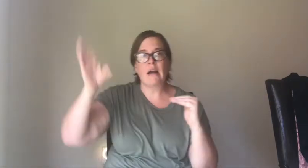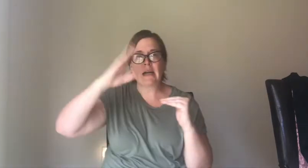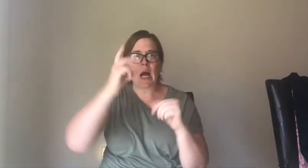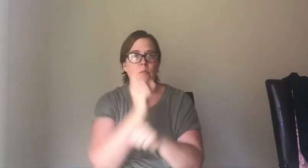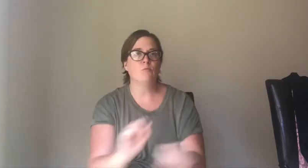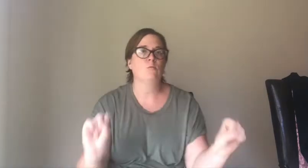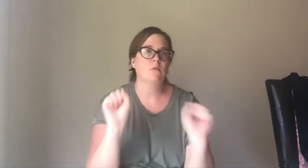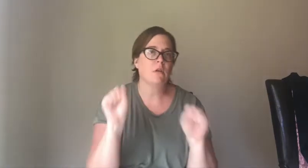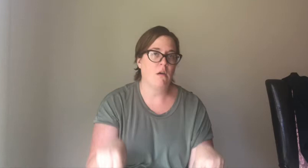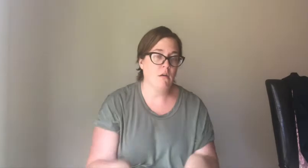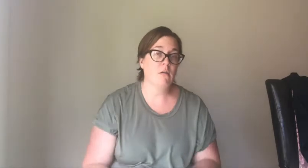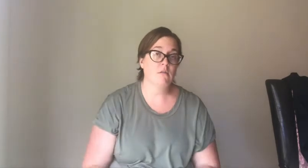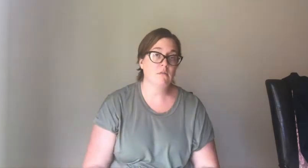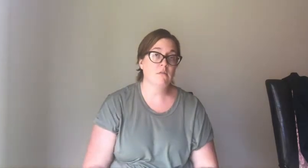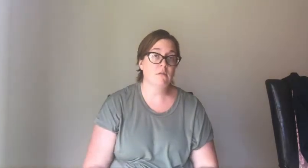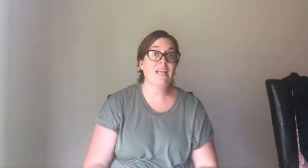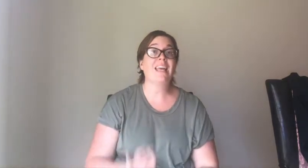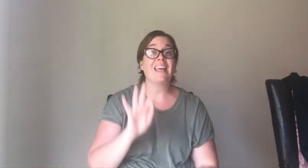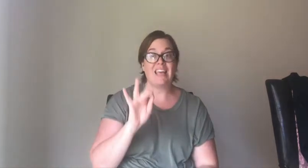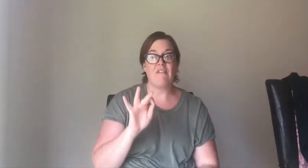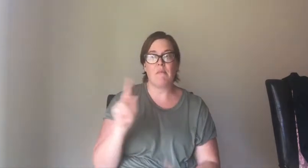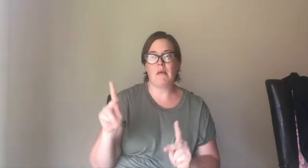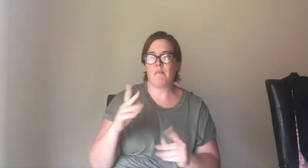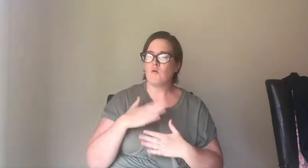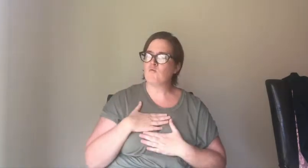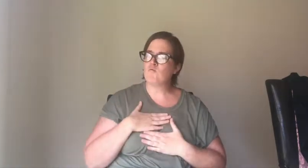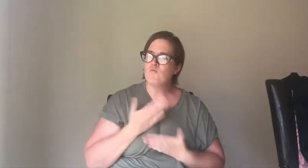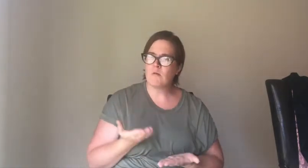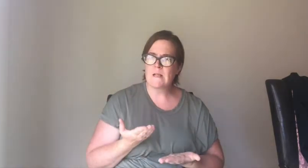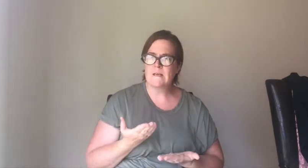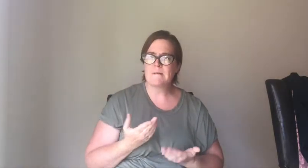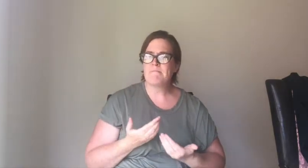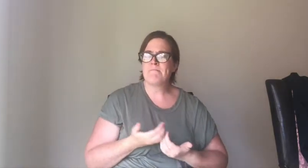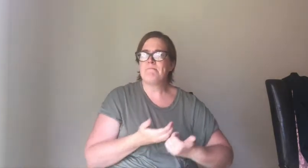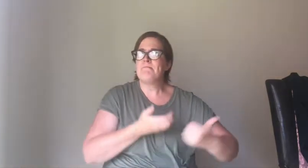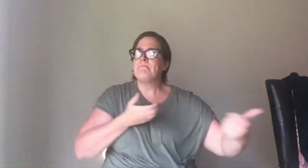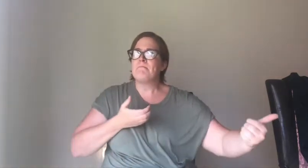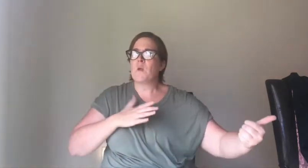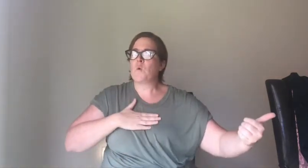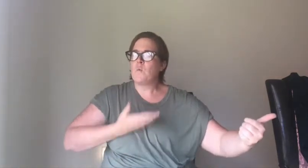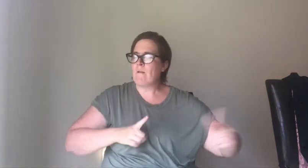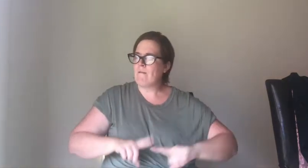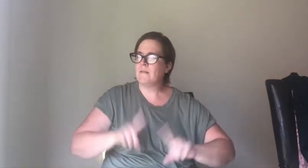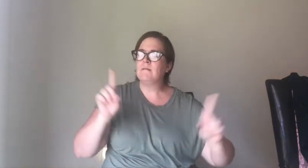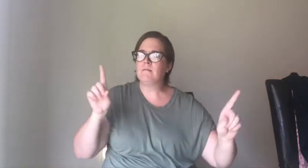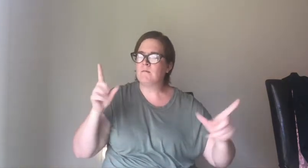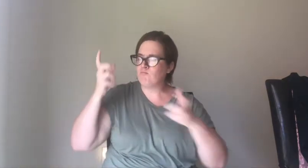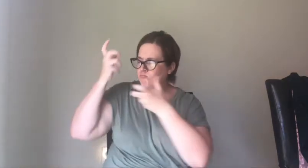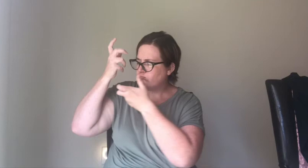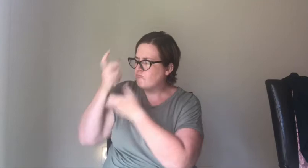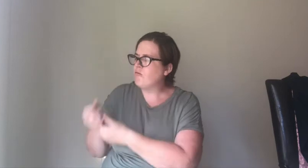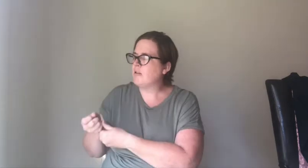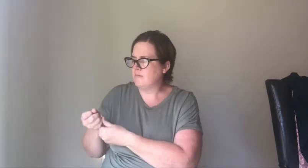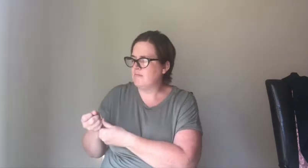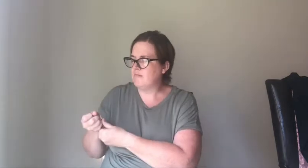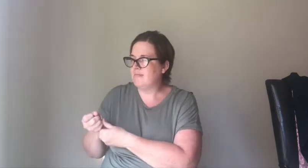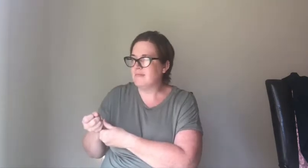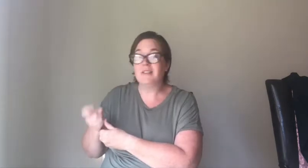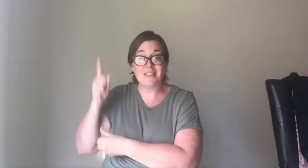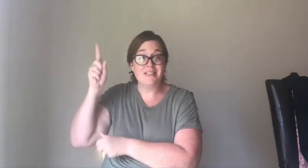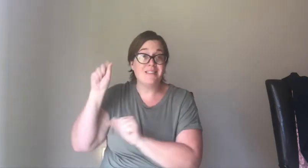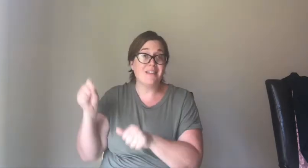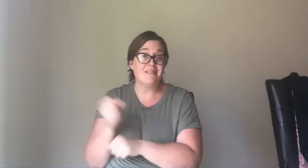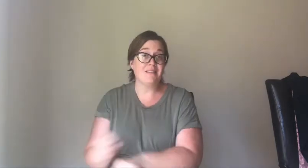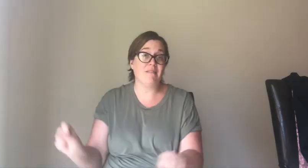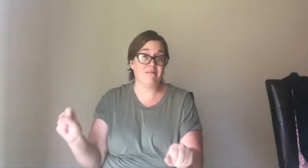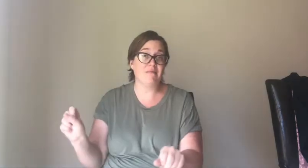system is still unjust. The point of the story of Daniel is that God has the power to rescue people who put